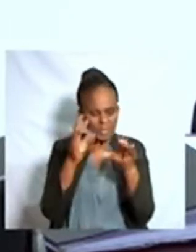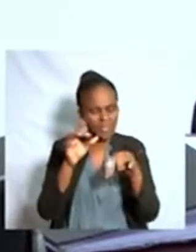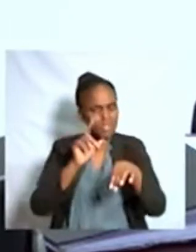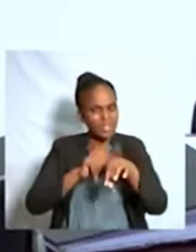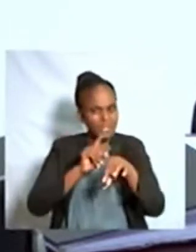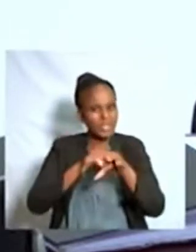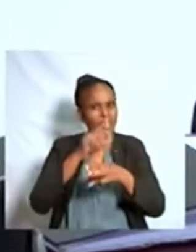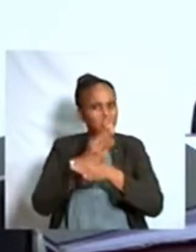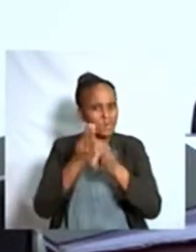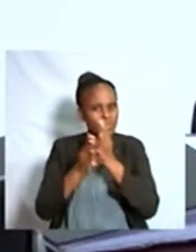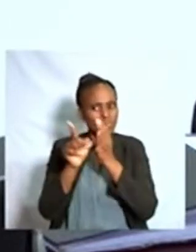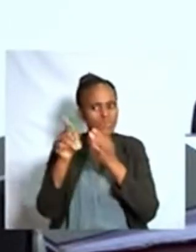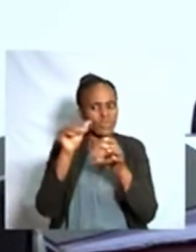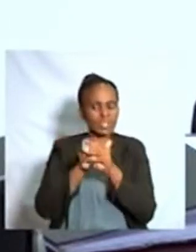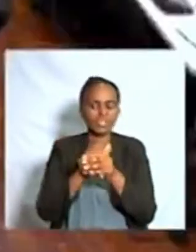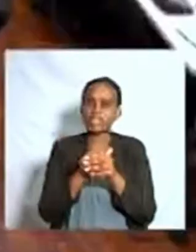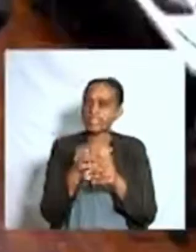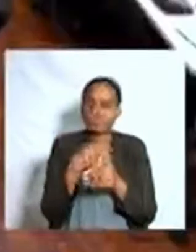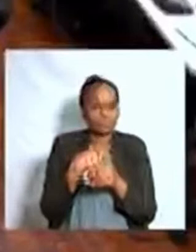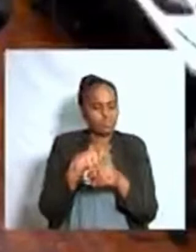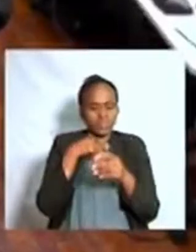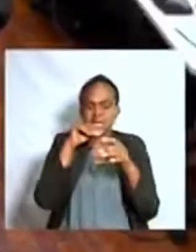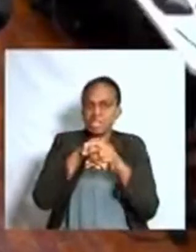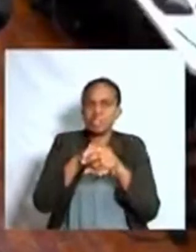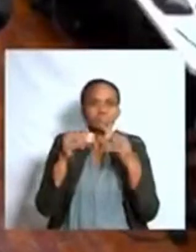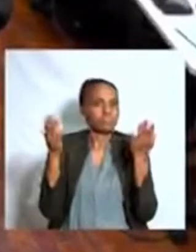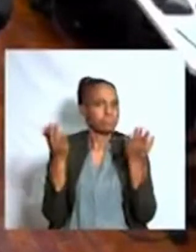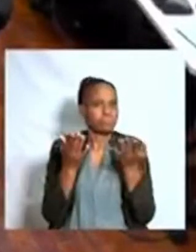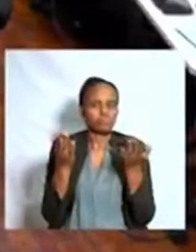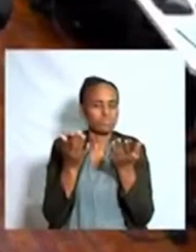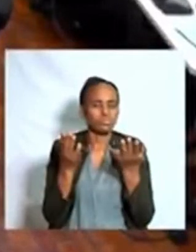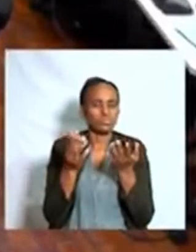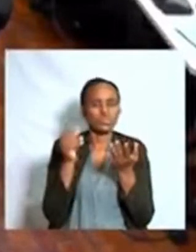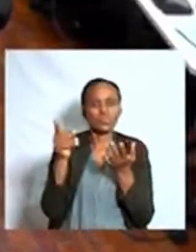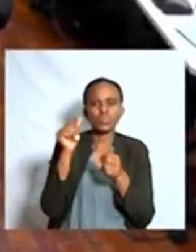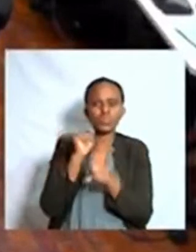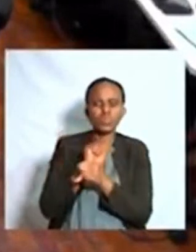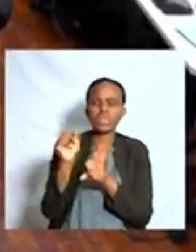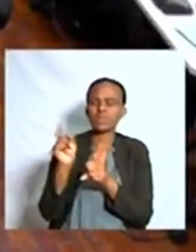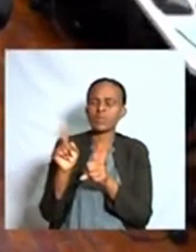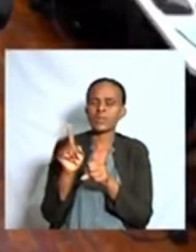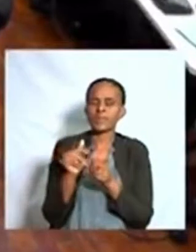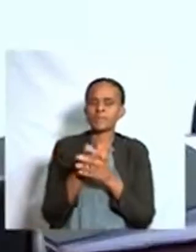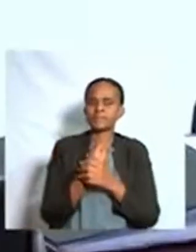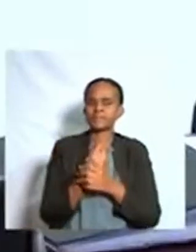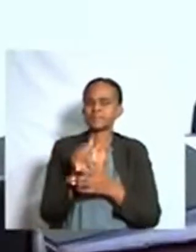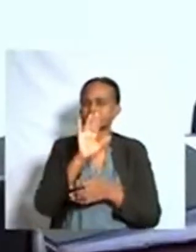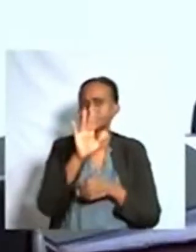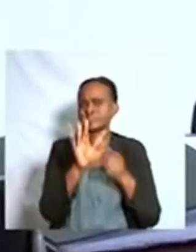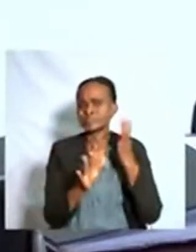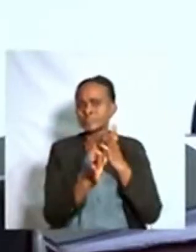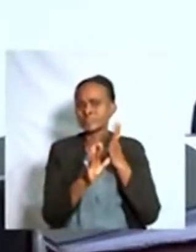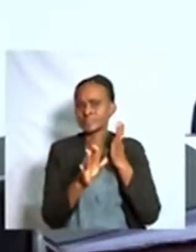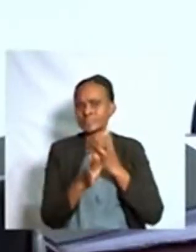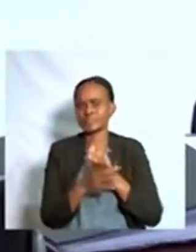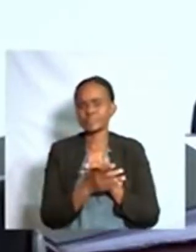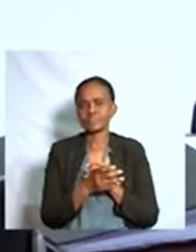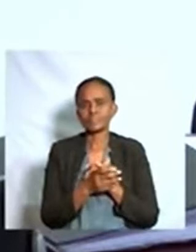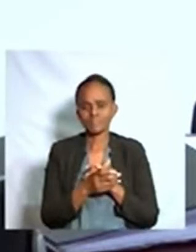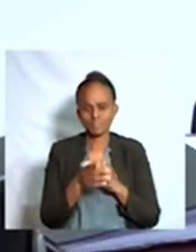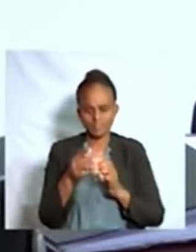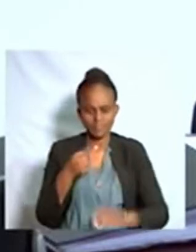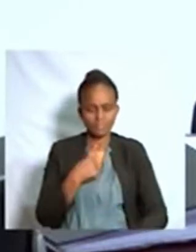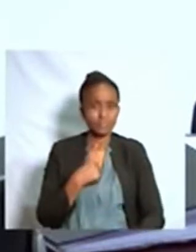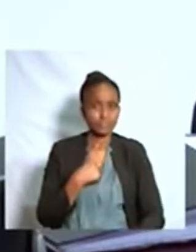time? Chair, I was not in Chinsari at that time. Where were you? And your deputy? I was